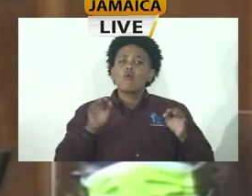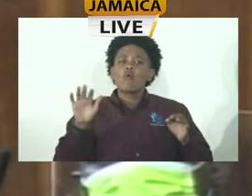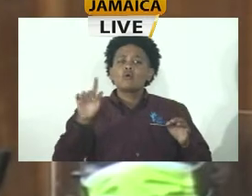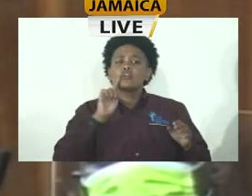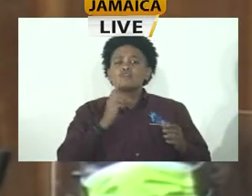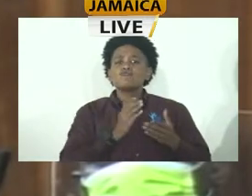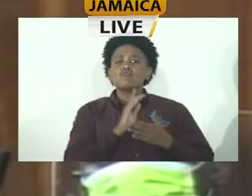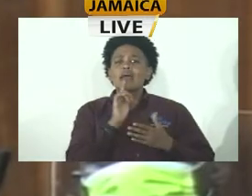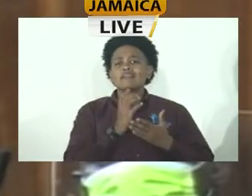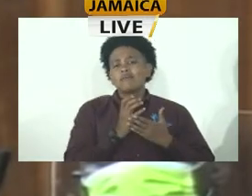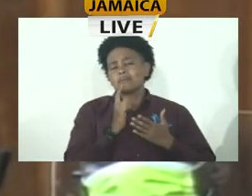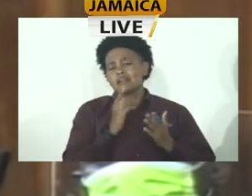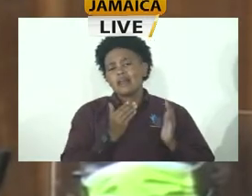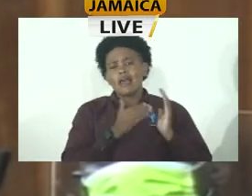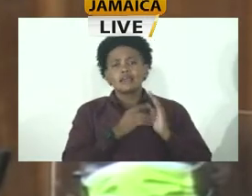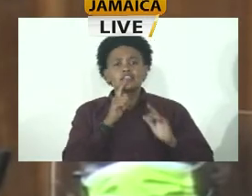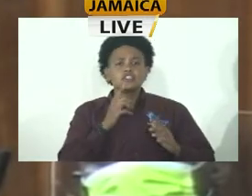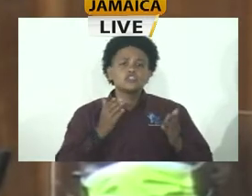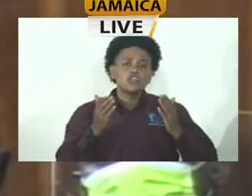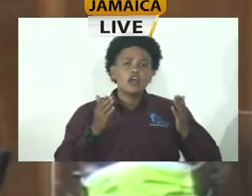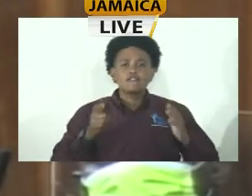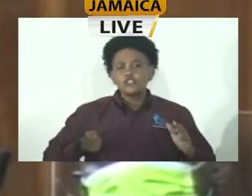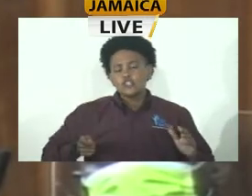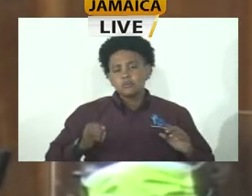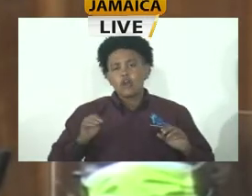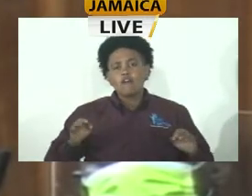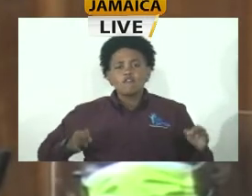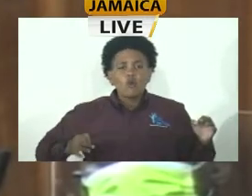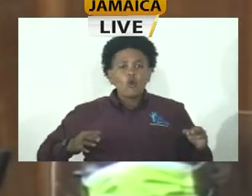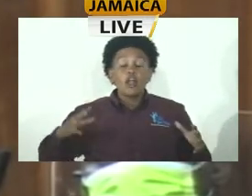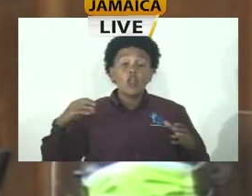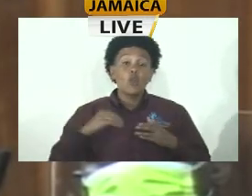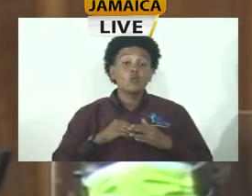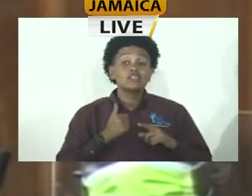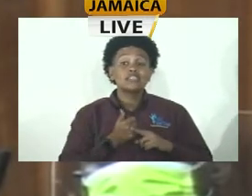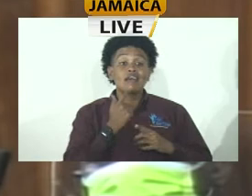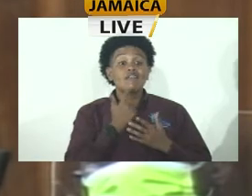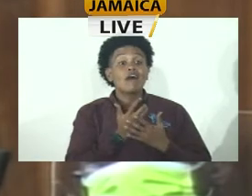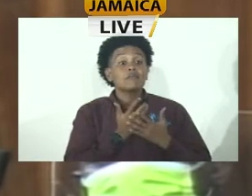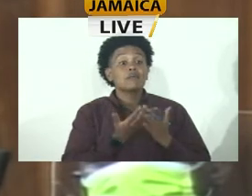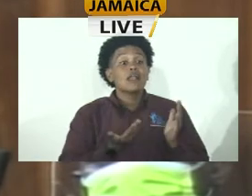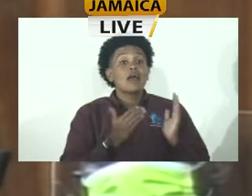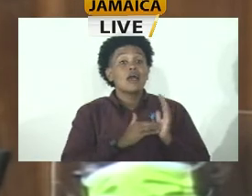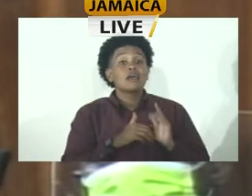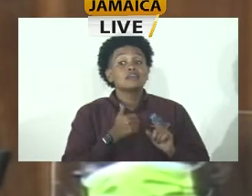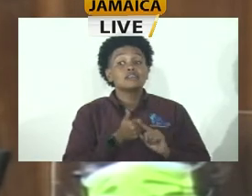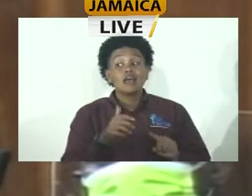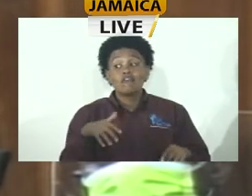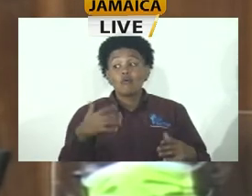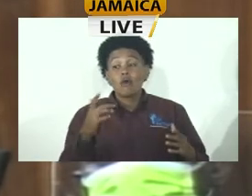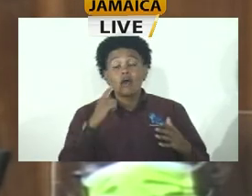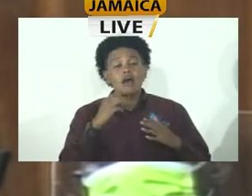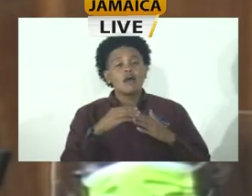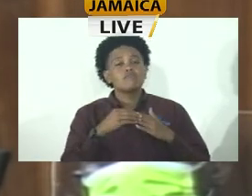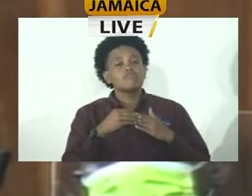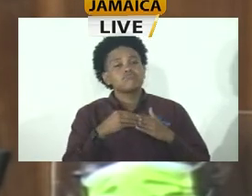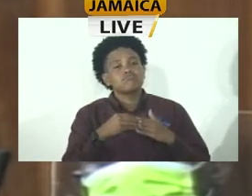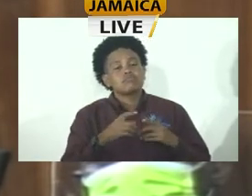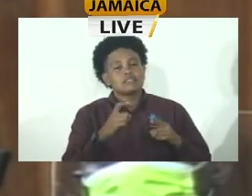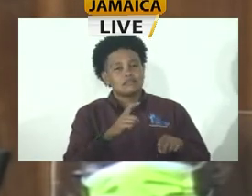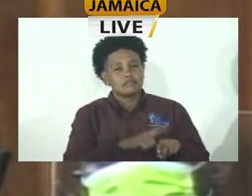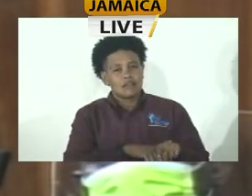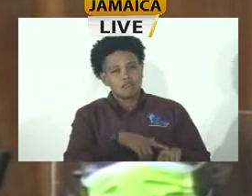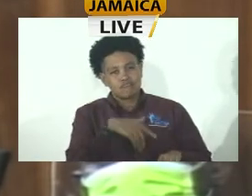appeal against certain judgments of the courts including appeals against a lenient sentence